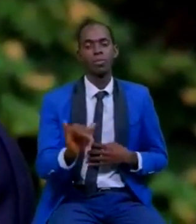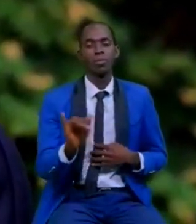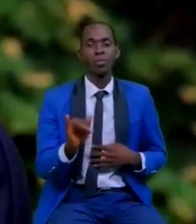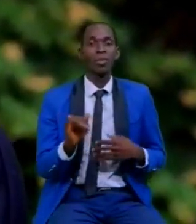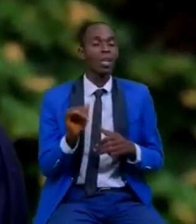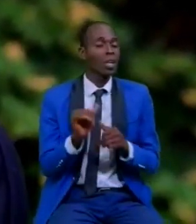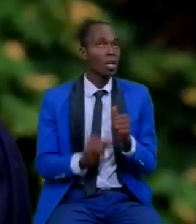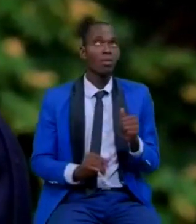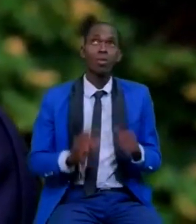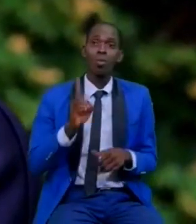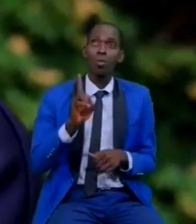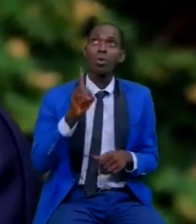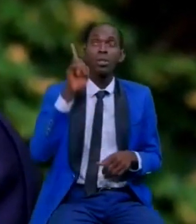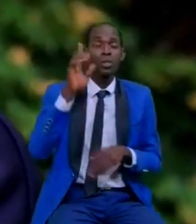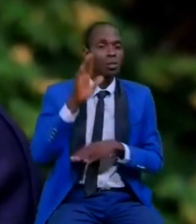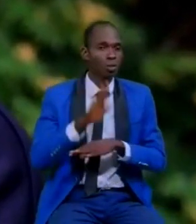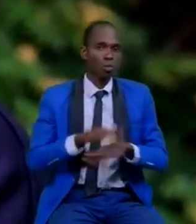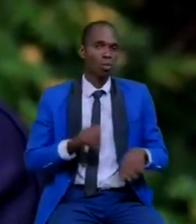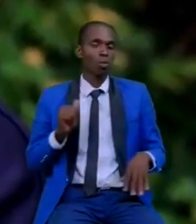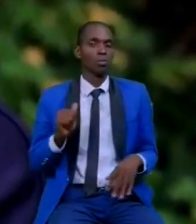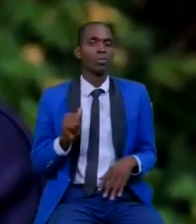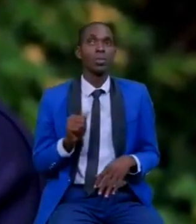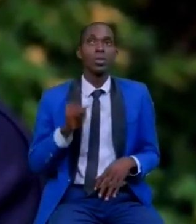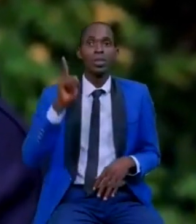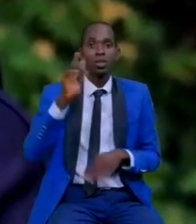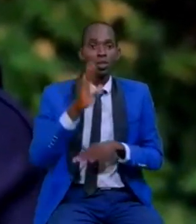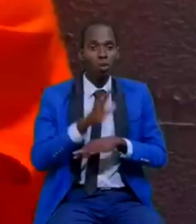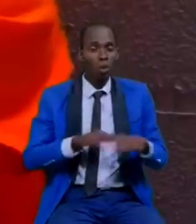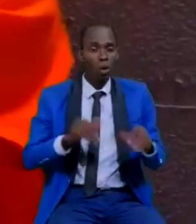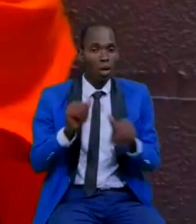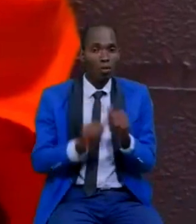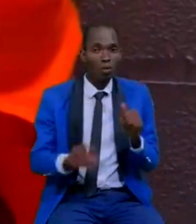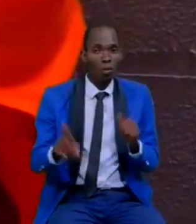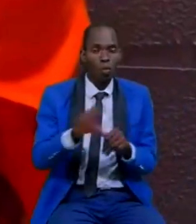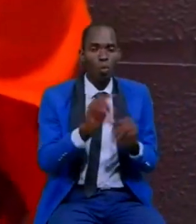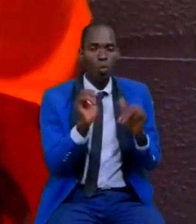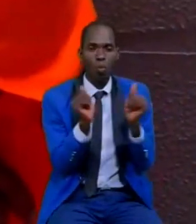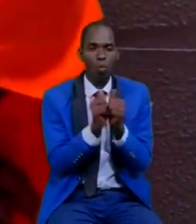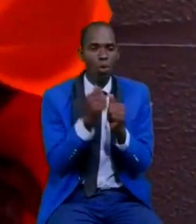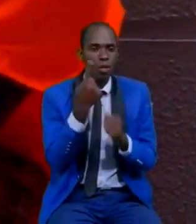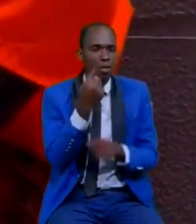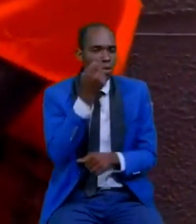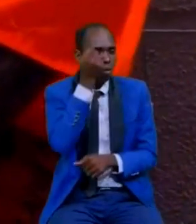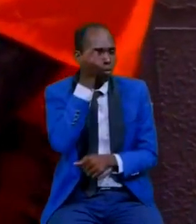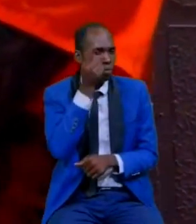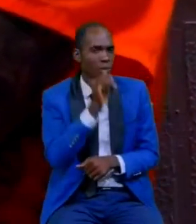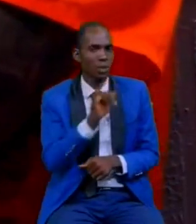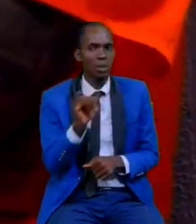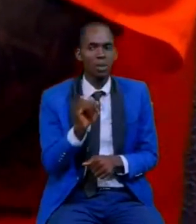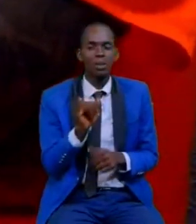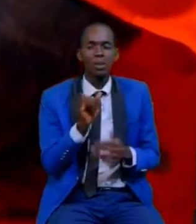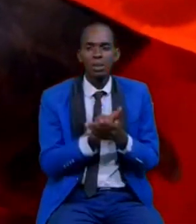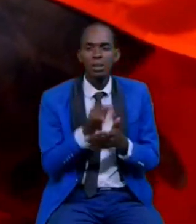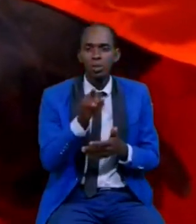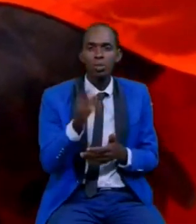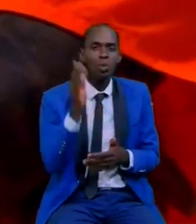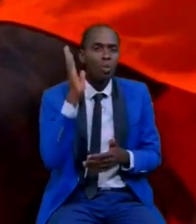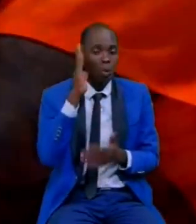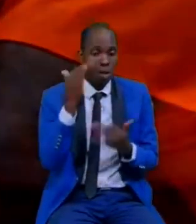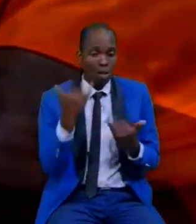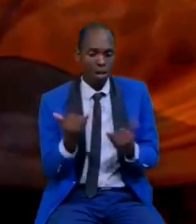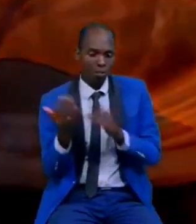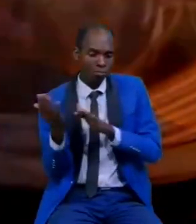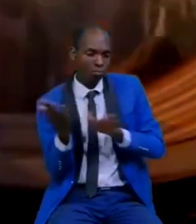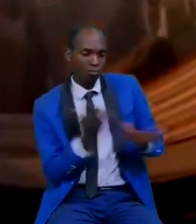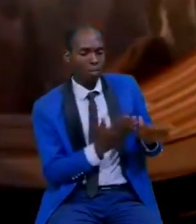Everyone he called them with that understanding. They were leaving darkness behind. They